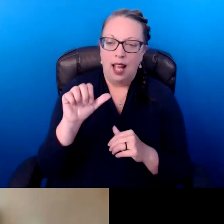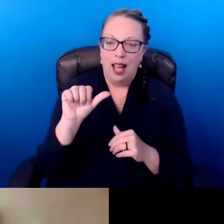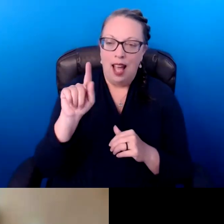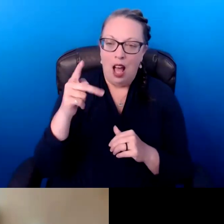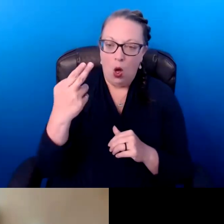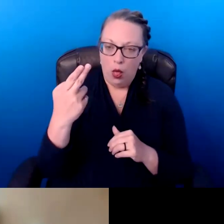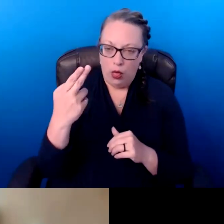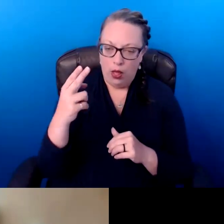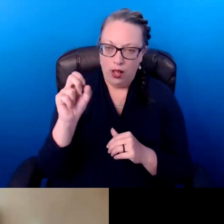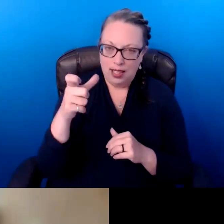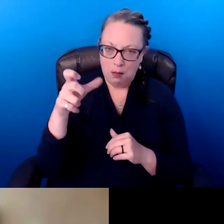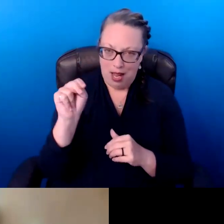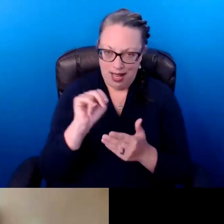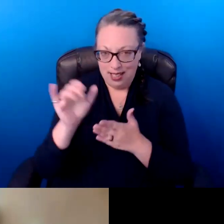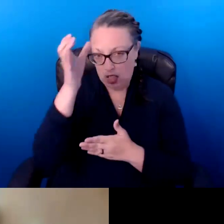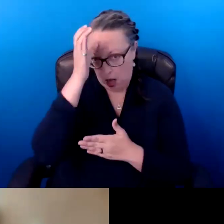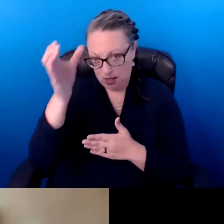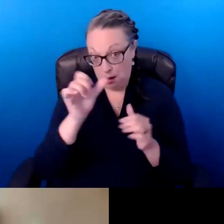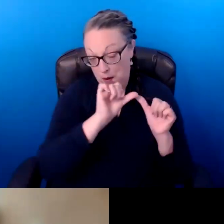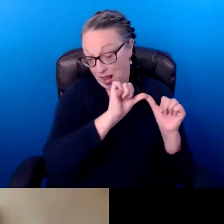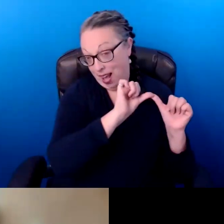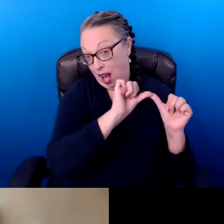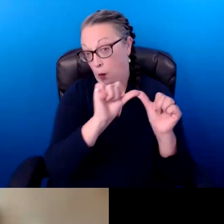concept of how long are you